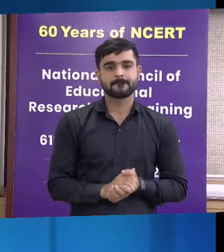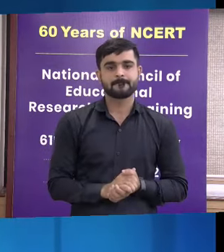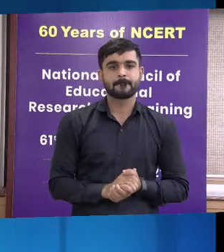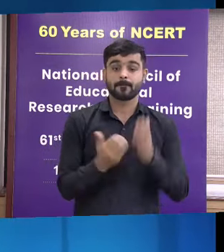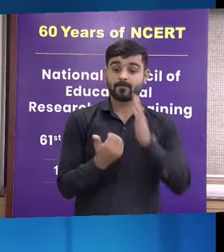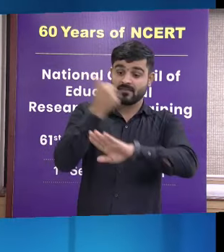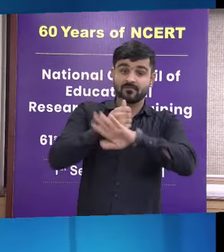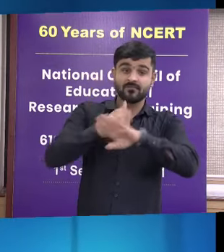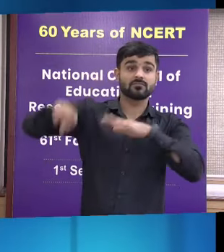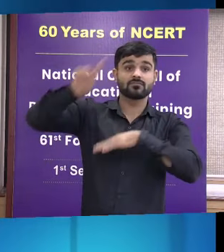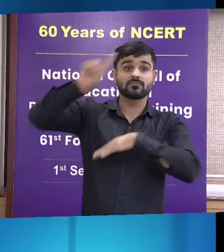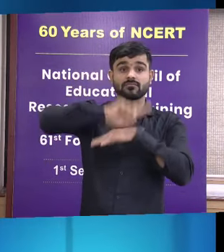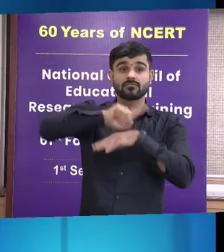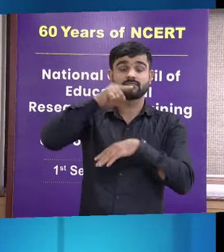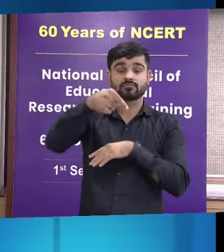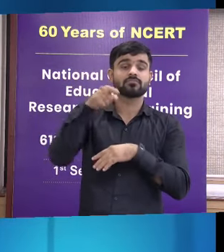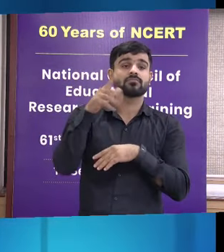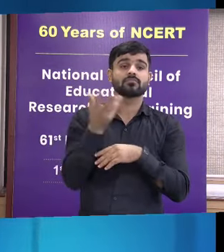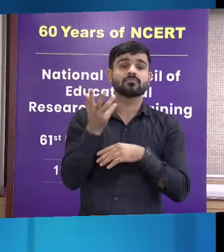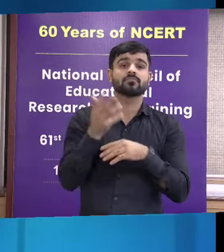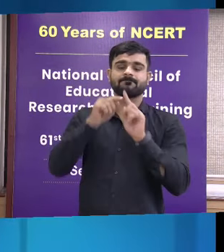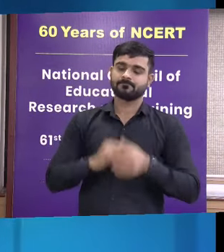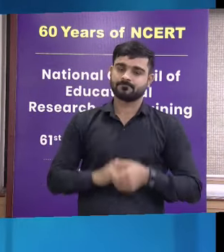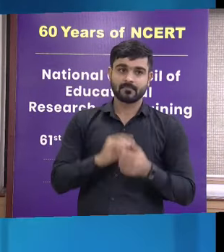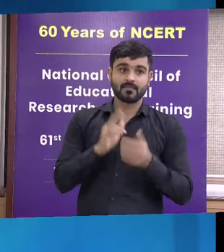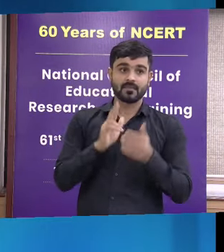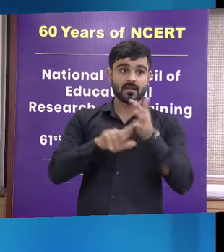Foundation Day is therefore an occasion